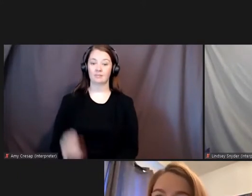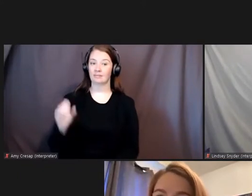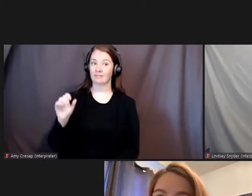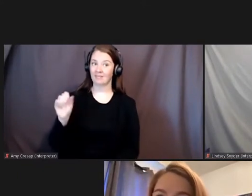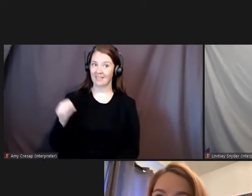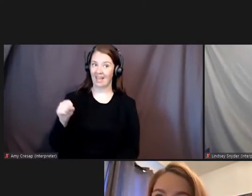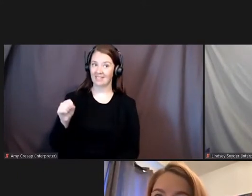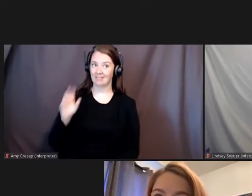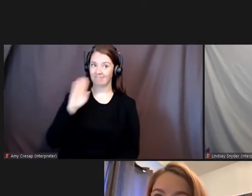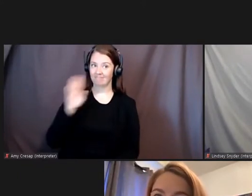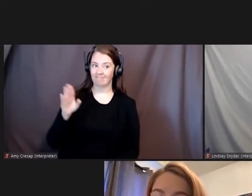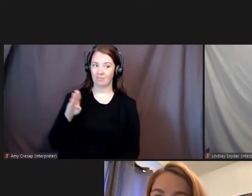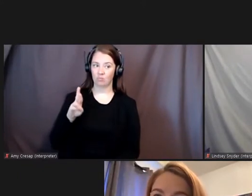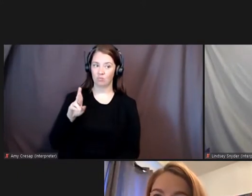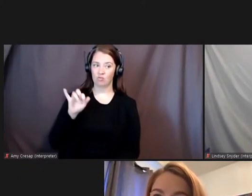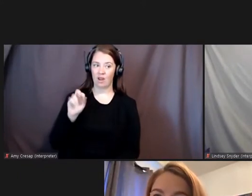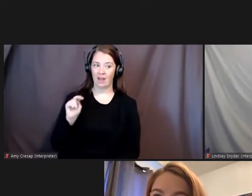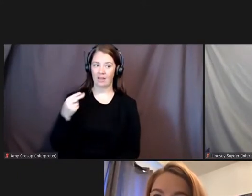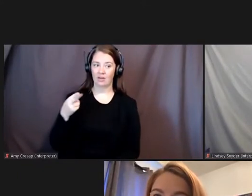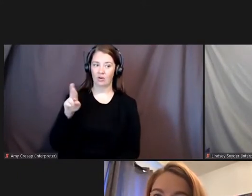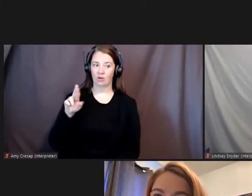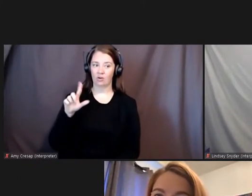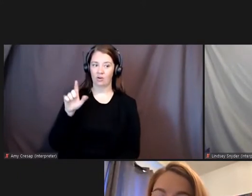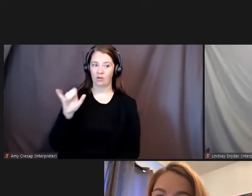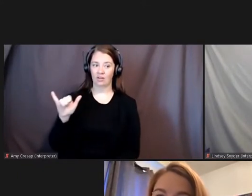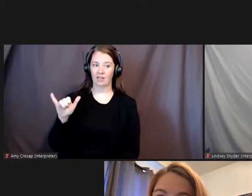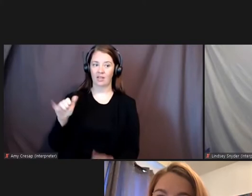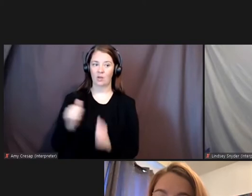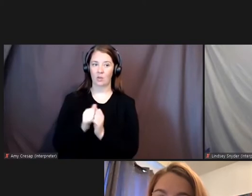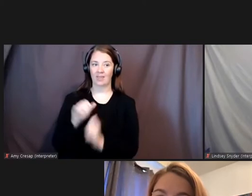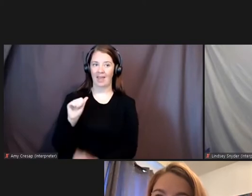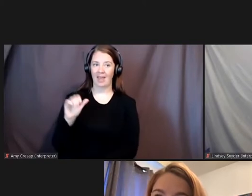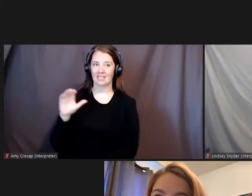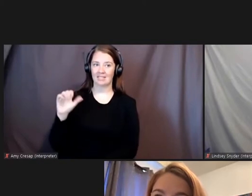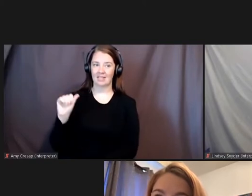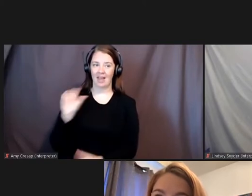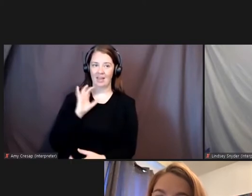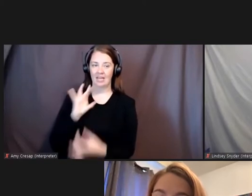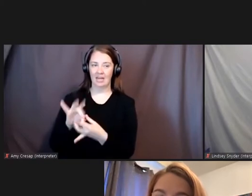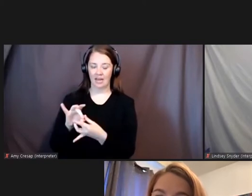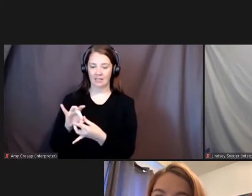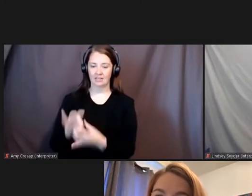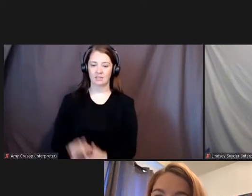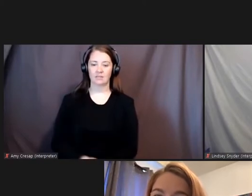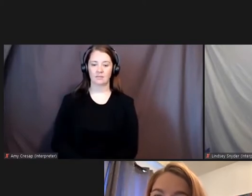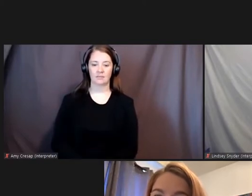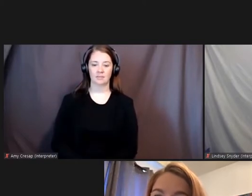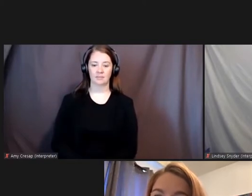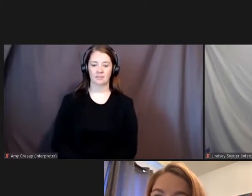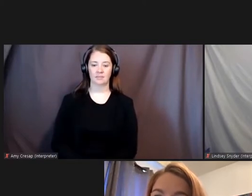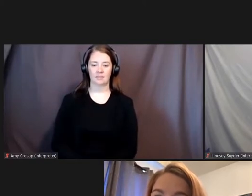Yes, Brian Hurley with ACA Connects, America's Communications Association.